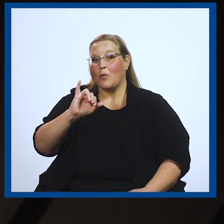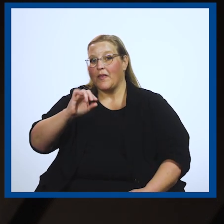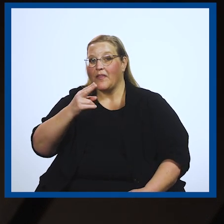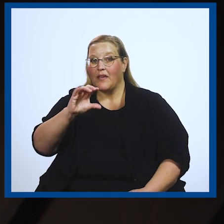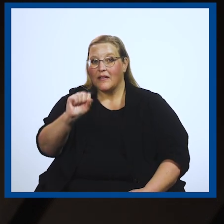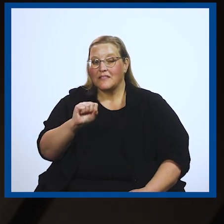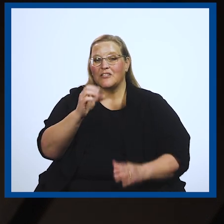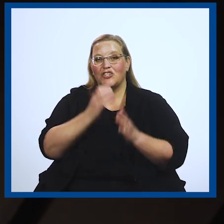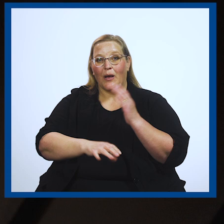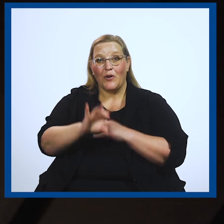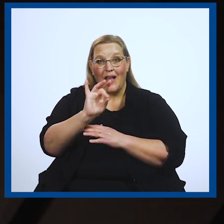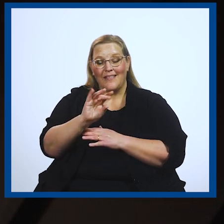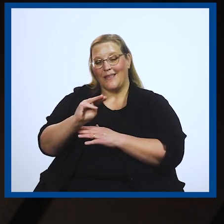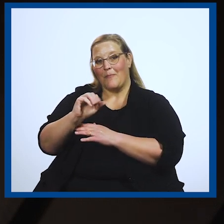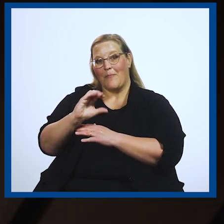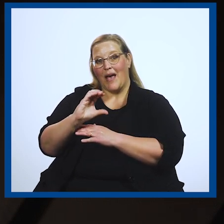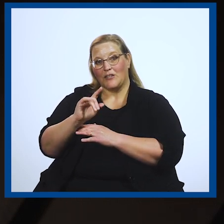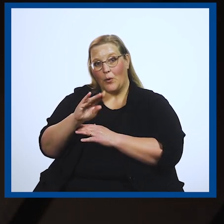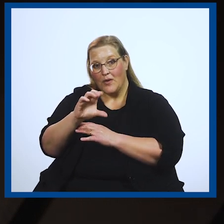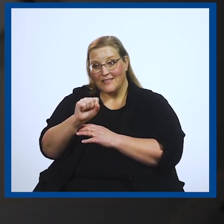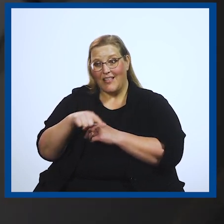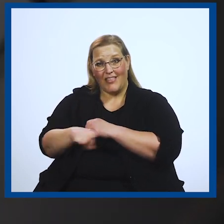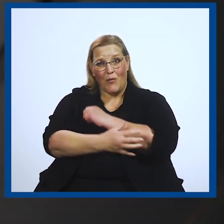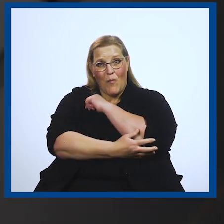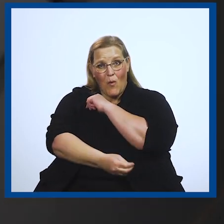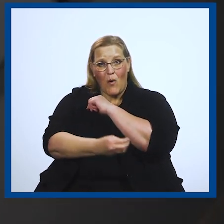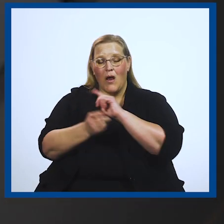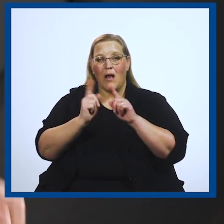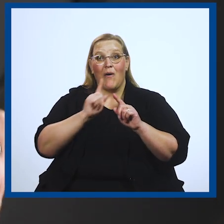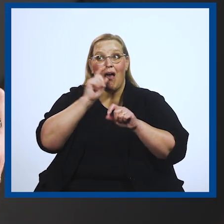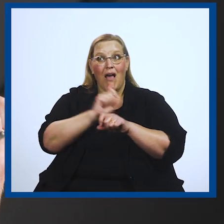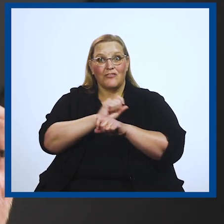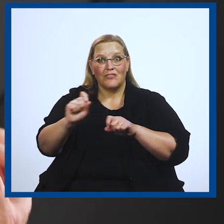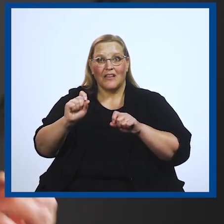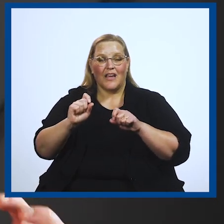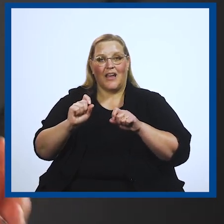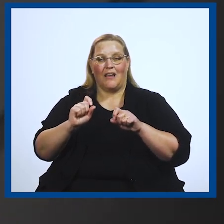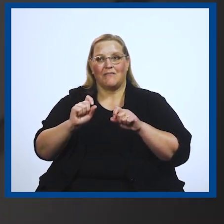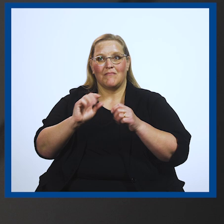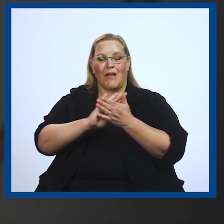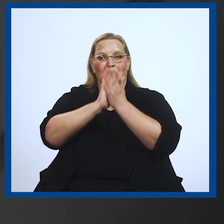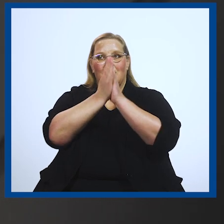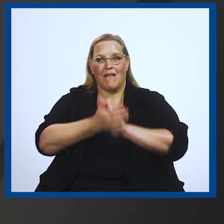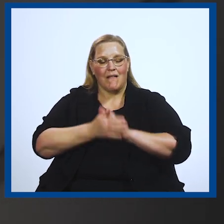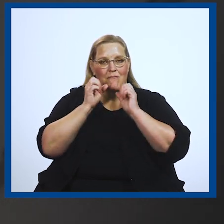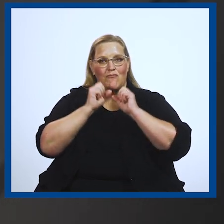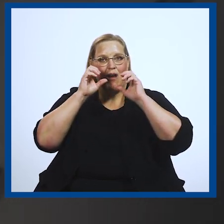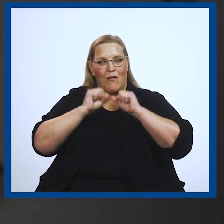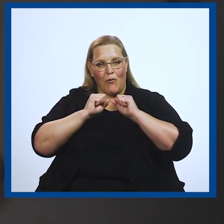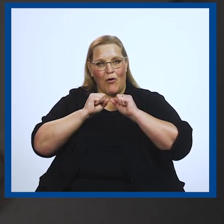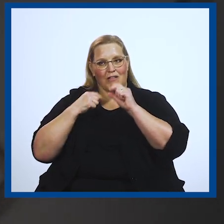about the Macedonians who were in extreme poverty, but actually it welled up to